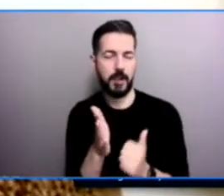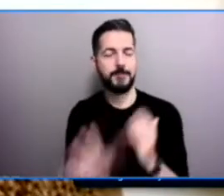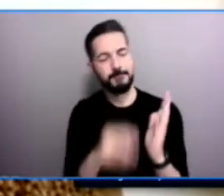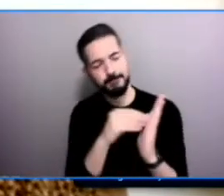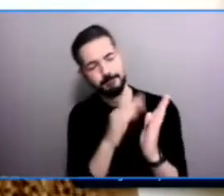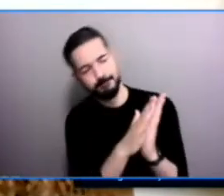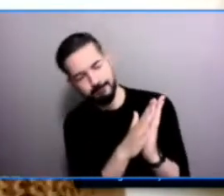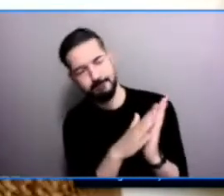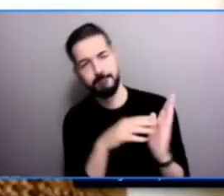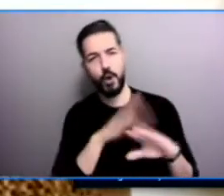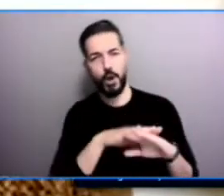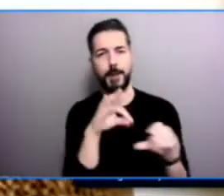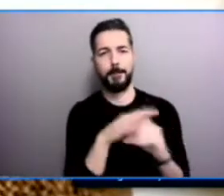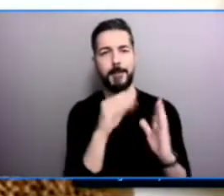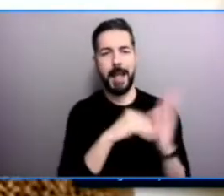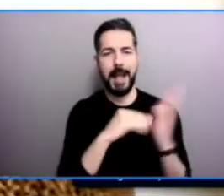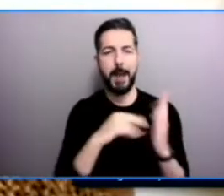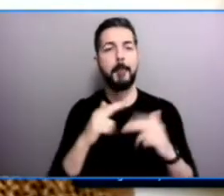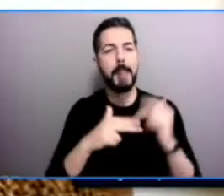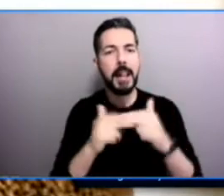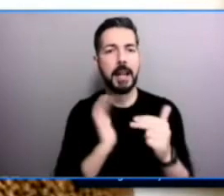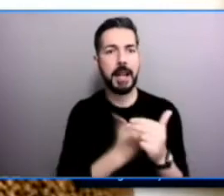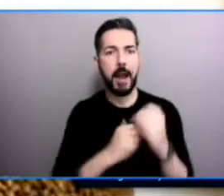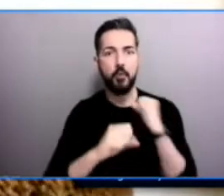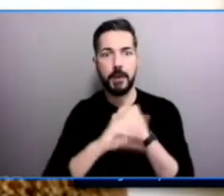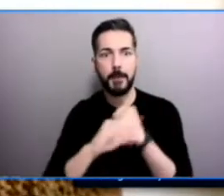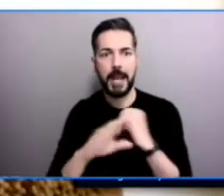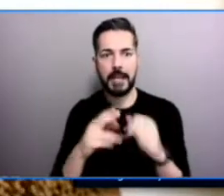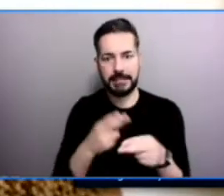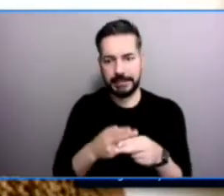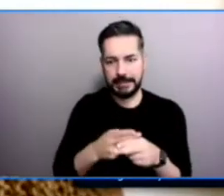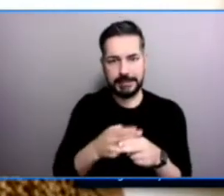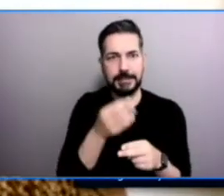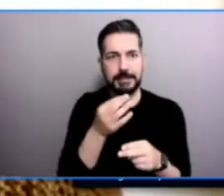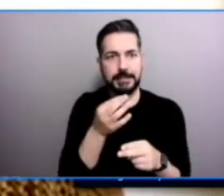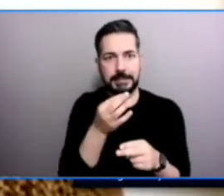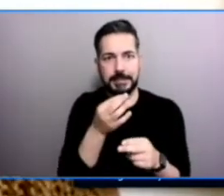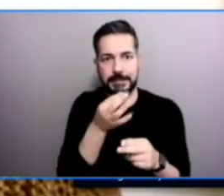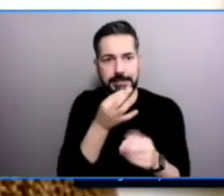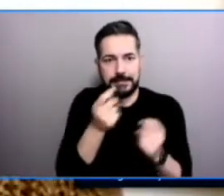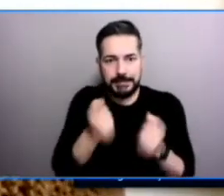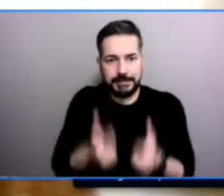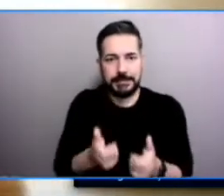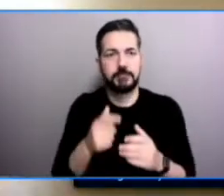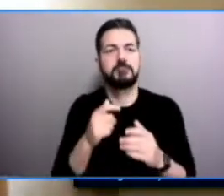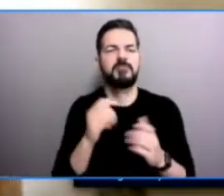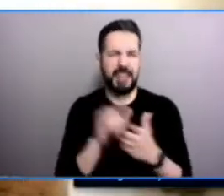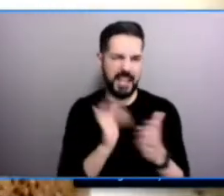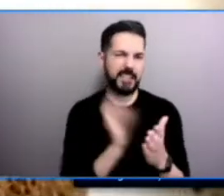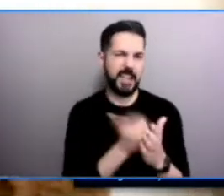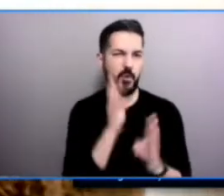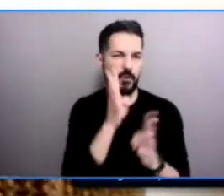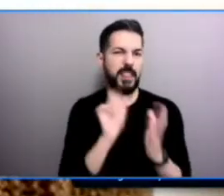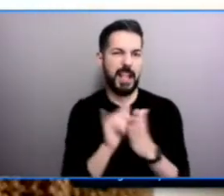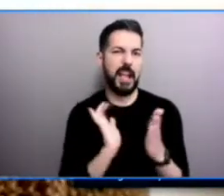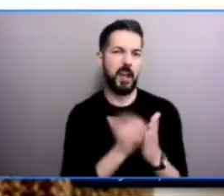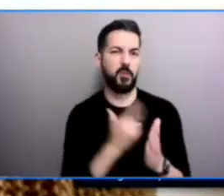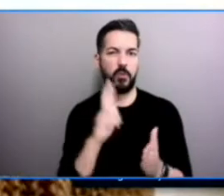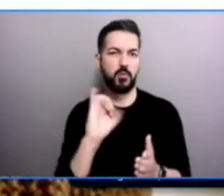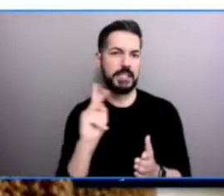the nation and just created a really problematic, inequitable policy at the state level. So we had to push really